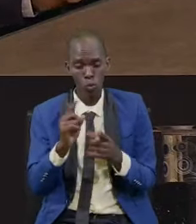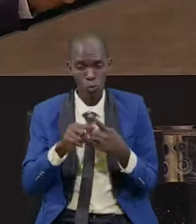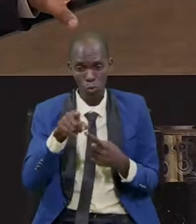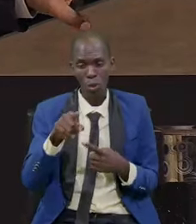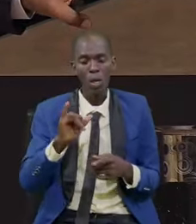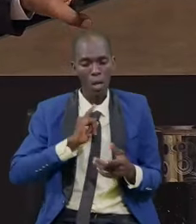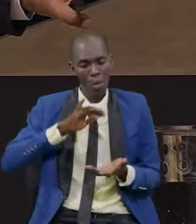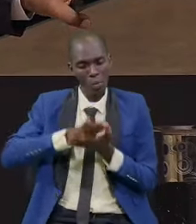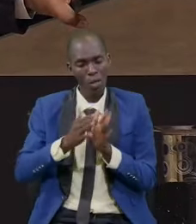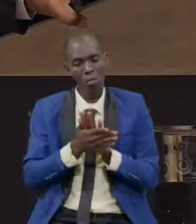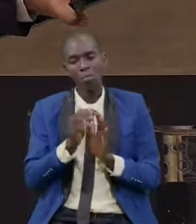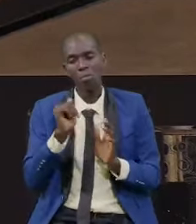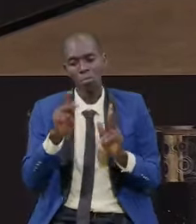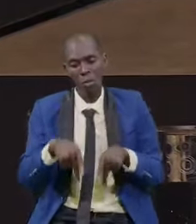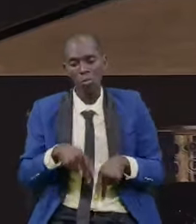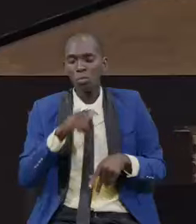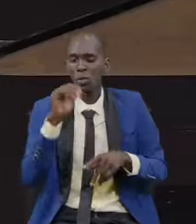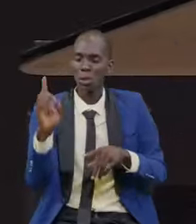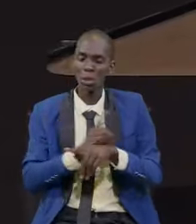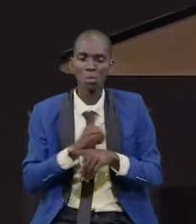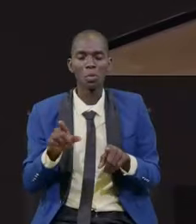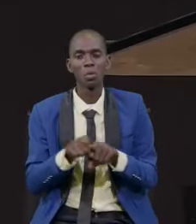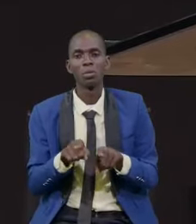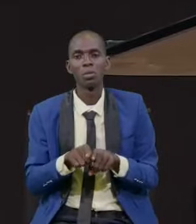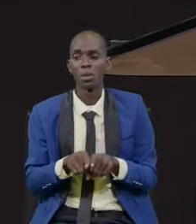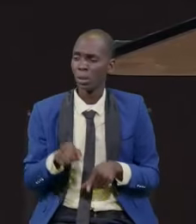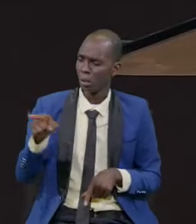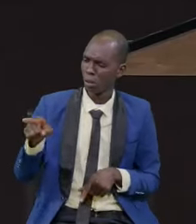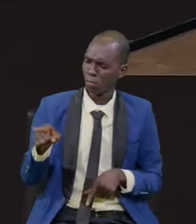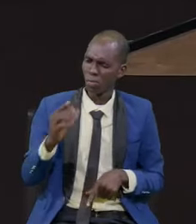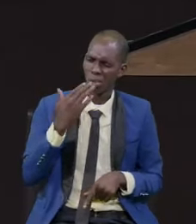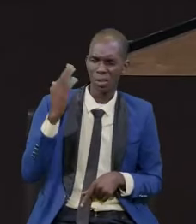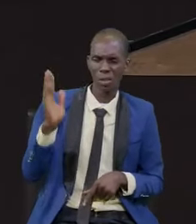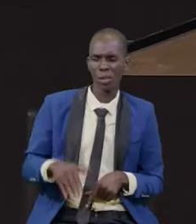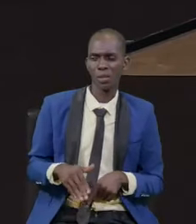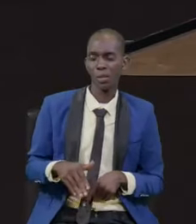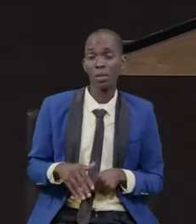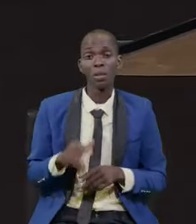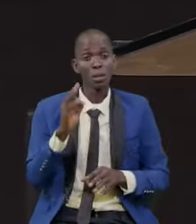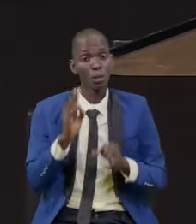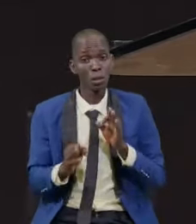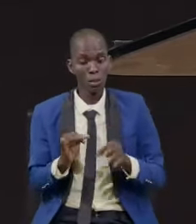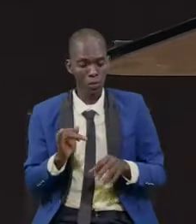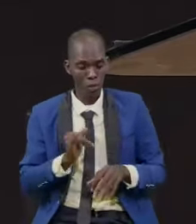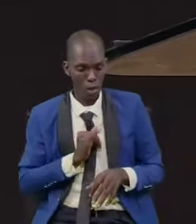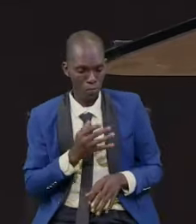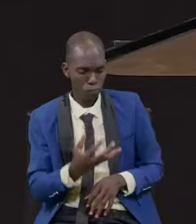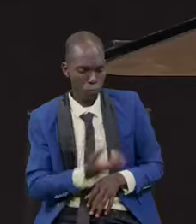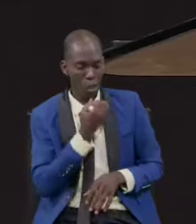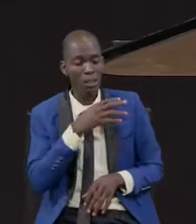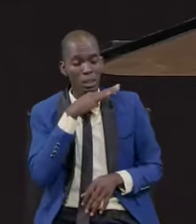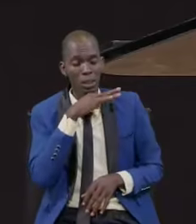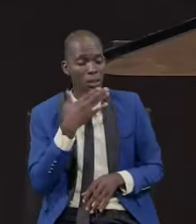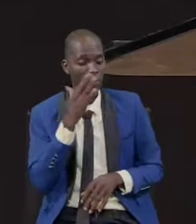undisciplined myself. Is she evil? If I pick up that and throw it back